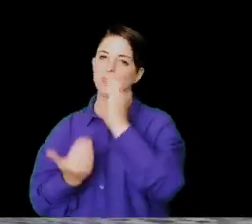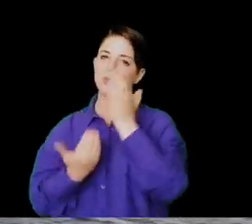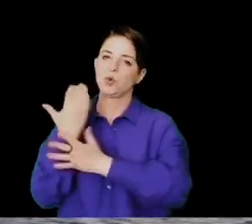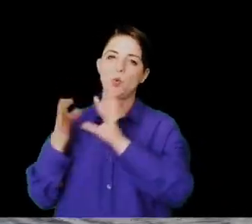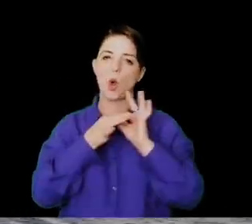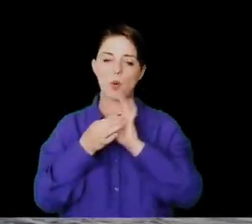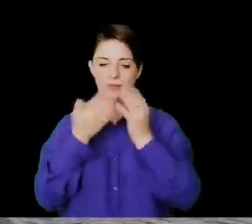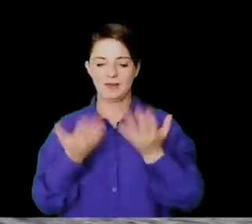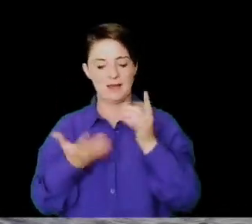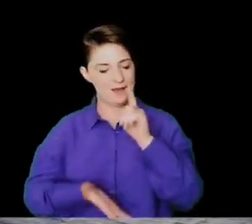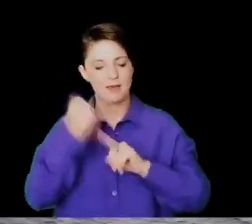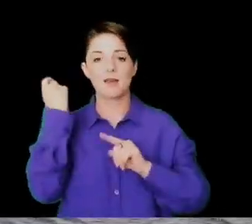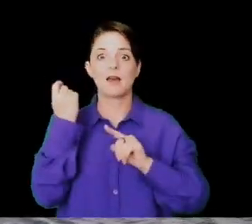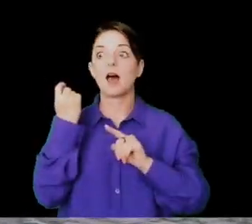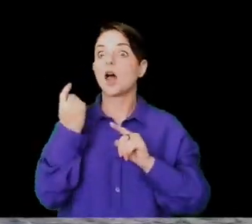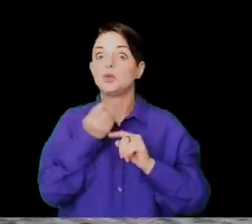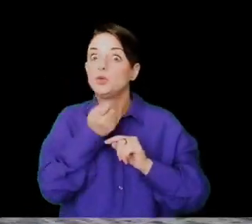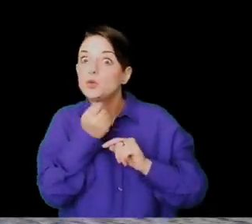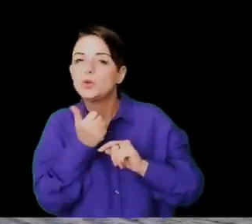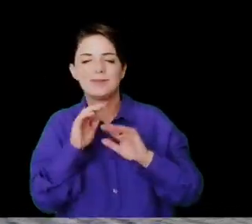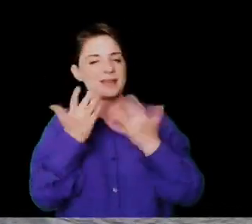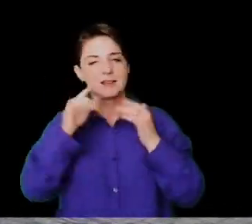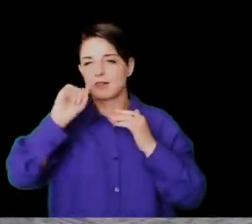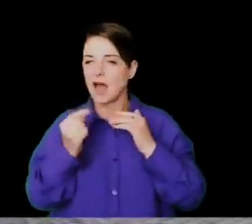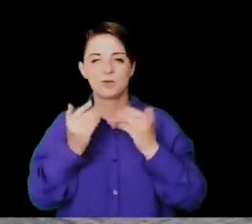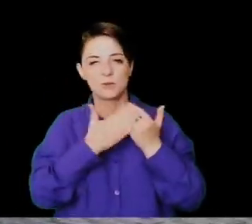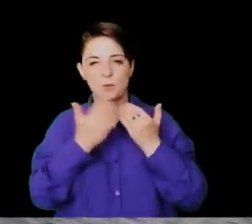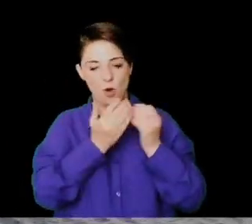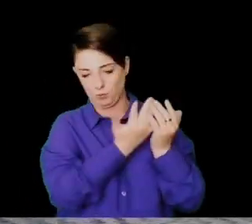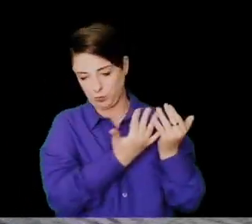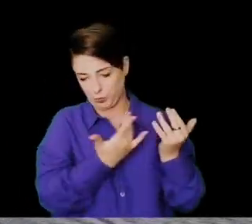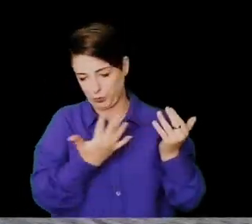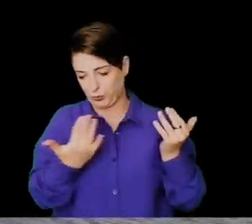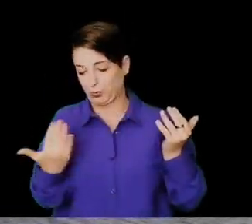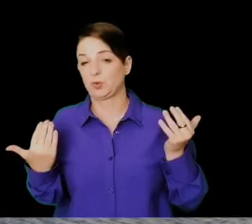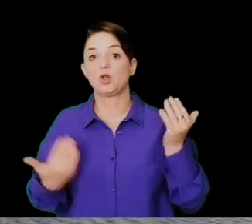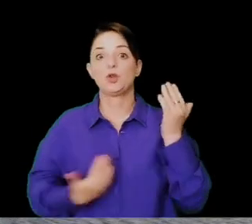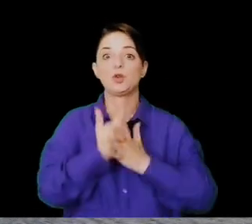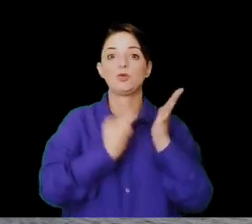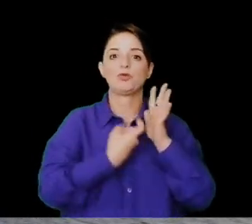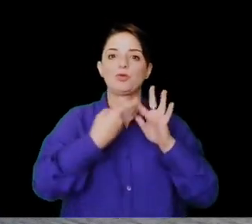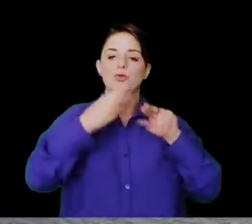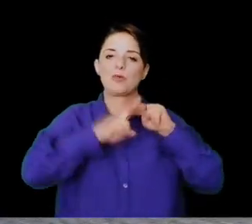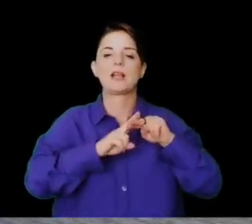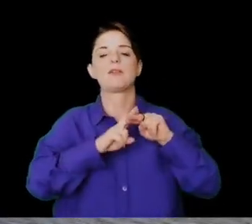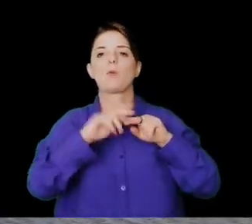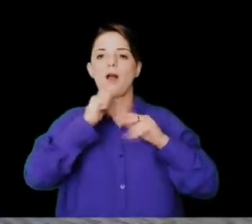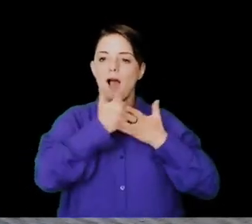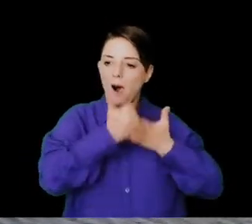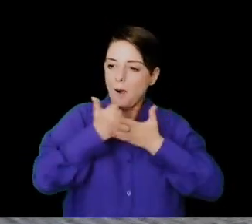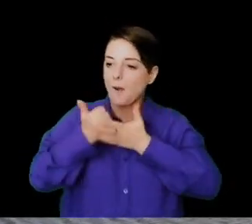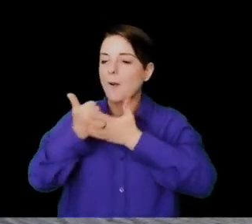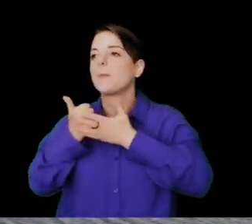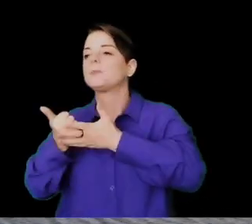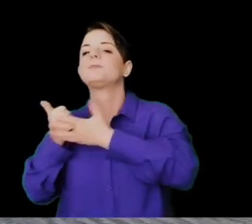15,000 oysters found a new home today, and they'll soon be joined by tens of thousands more. These new reefs should